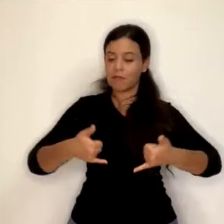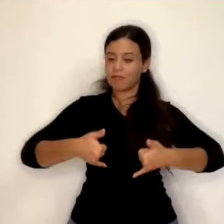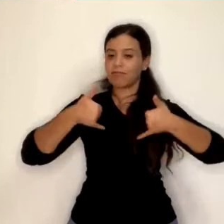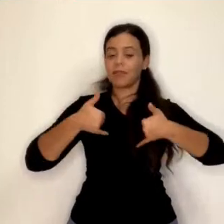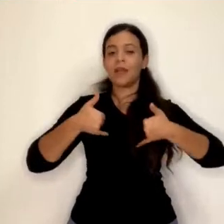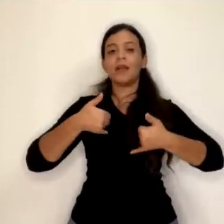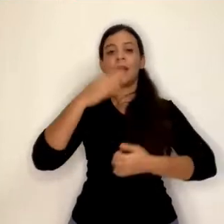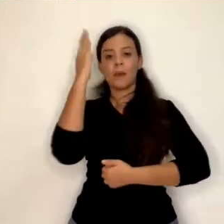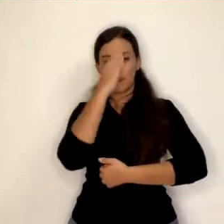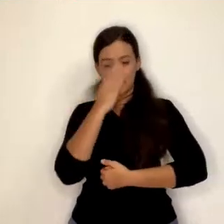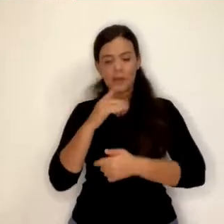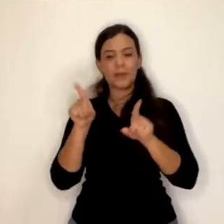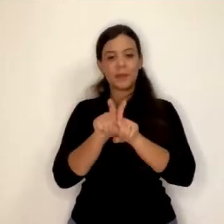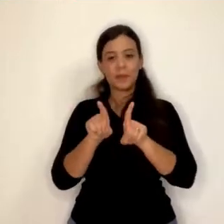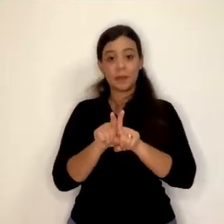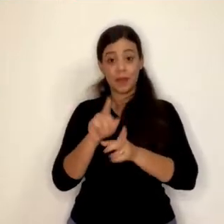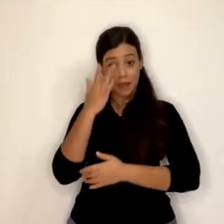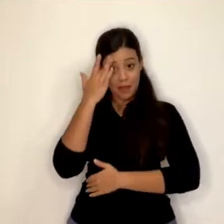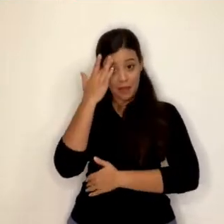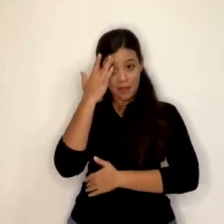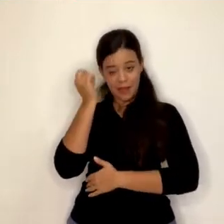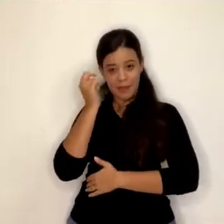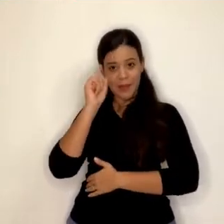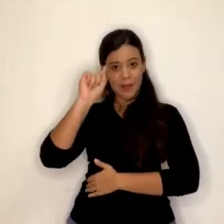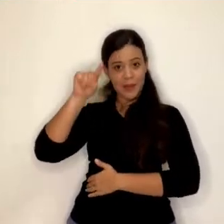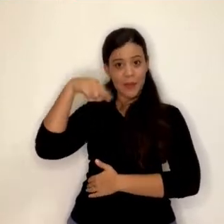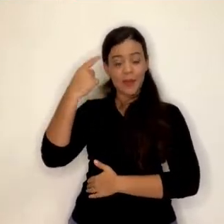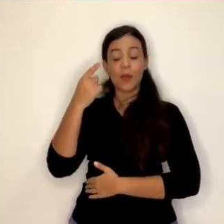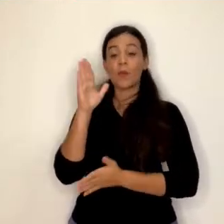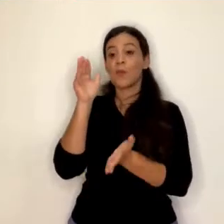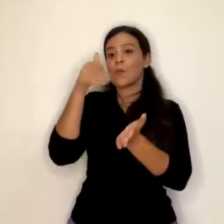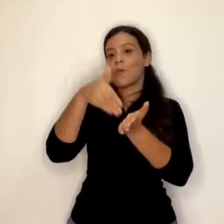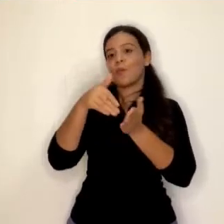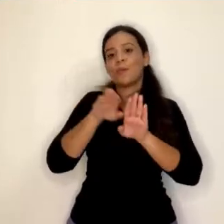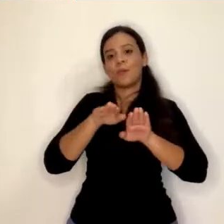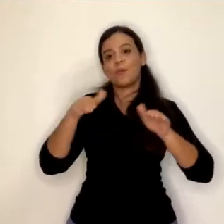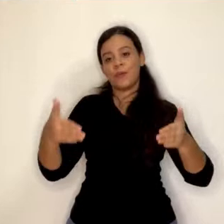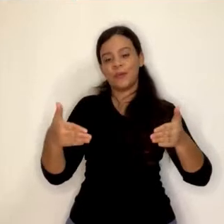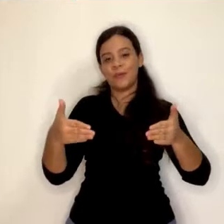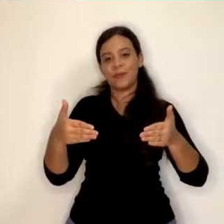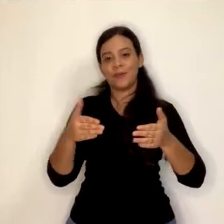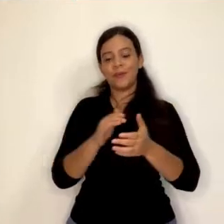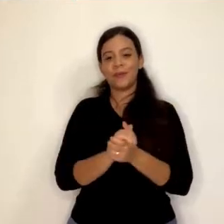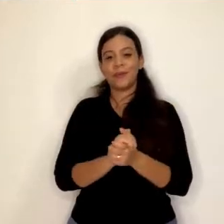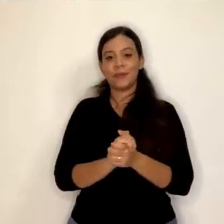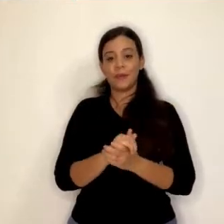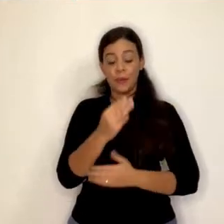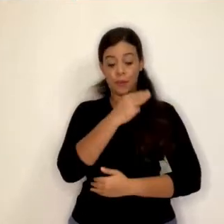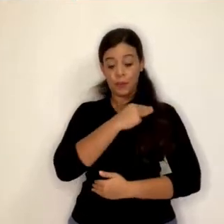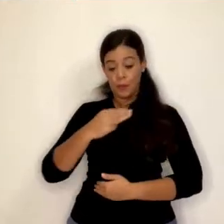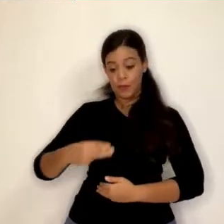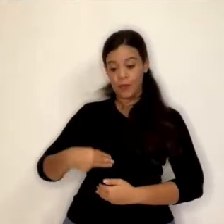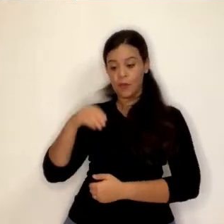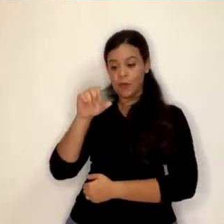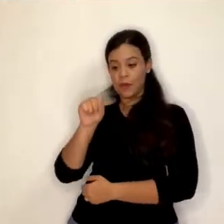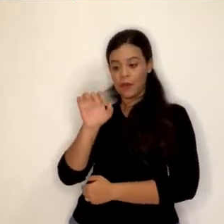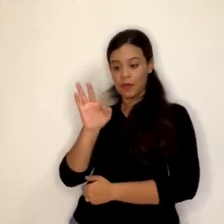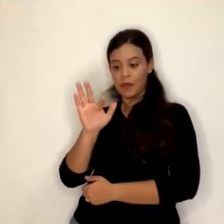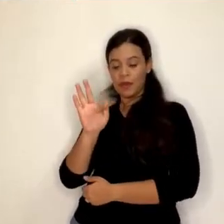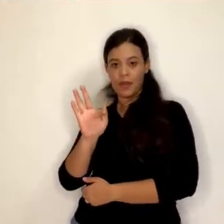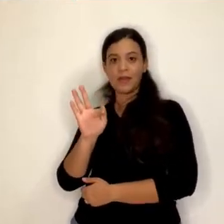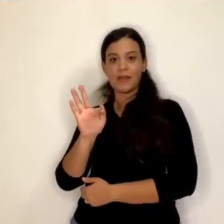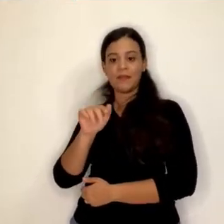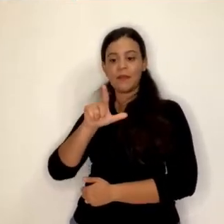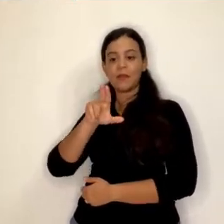panel. I'm very proud of my country. And tomorrow we are going to have our wrapping session with